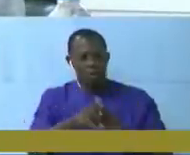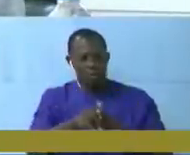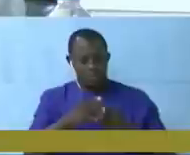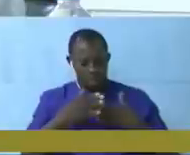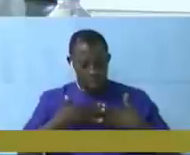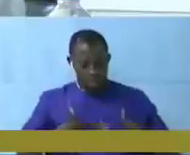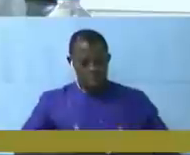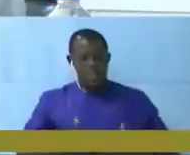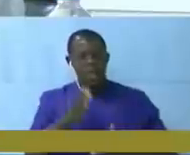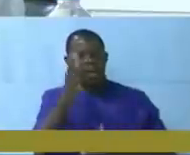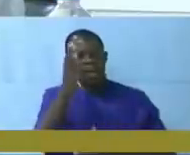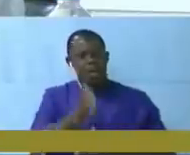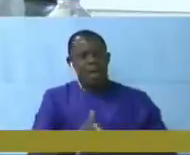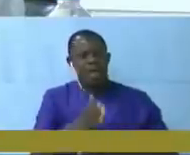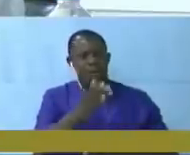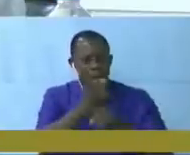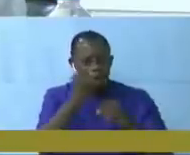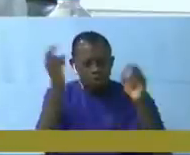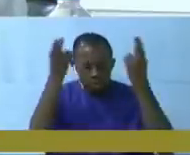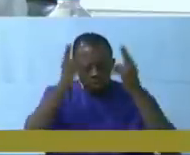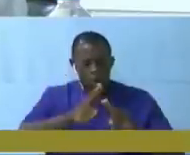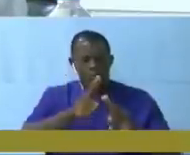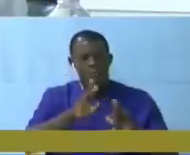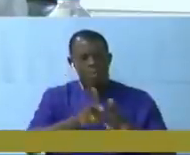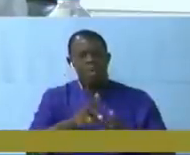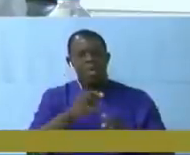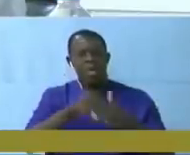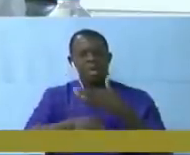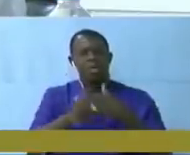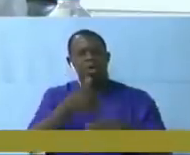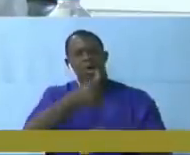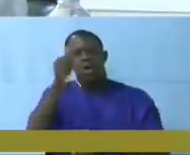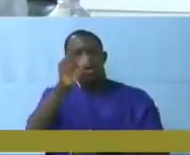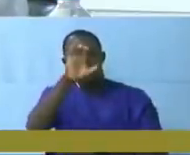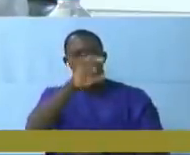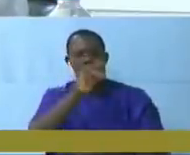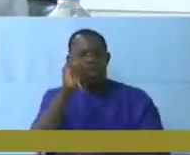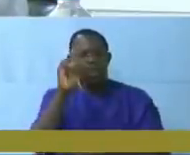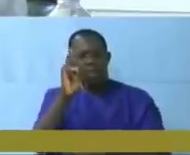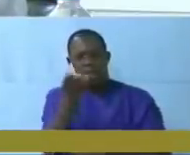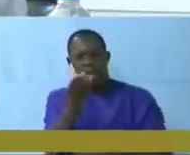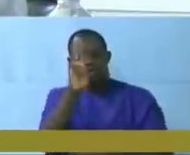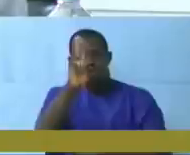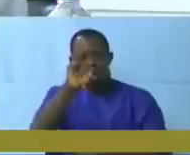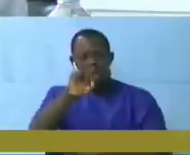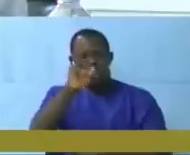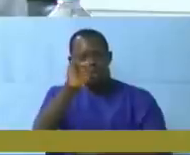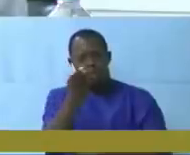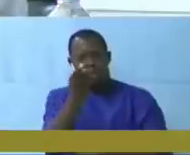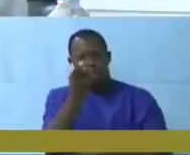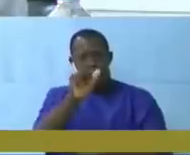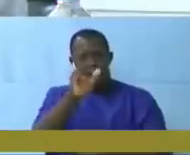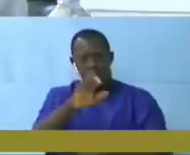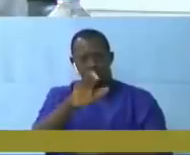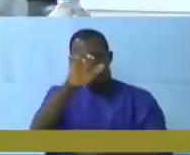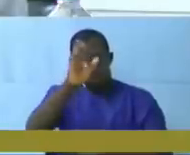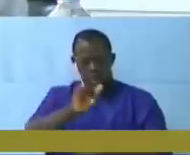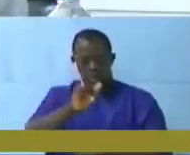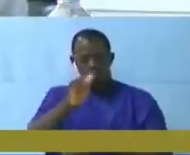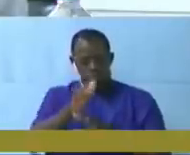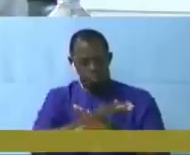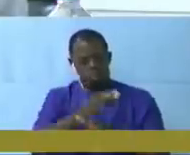Central European University in Hungary, Budapest. Ci Hungary sen capital ba di Budapest bo itemen nak jangena